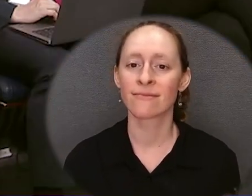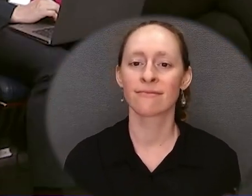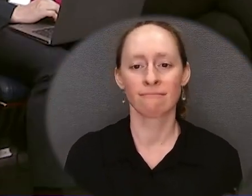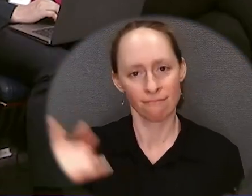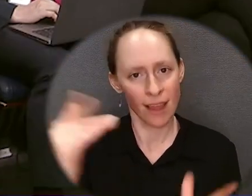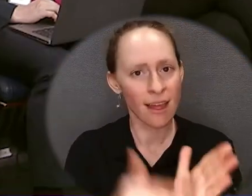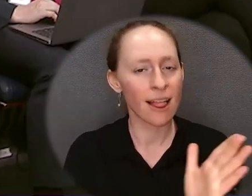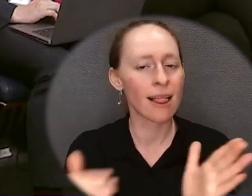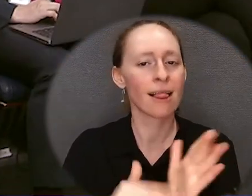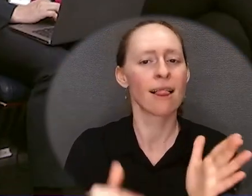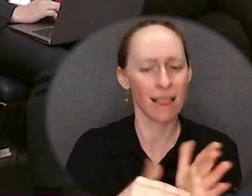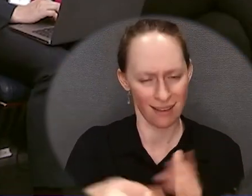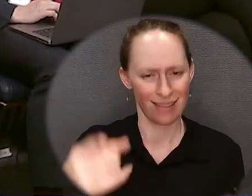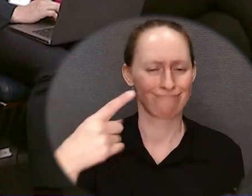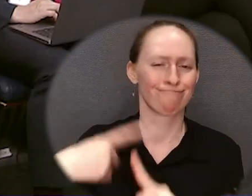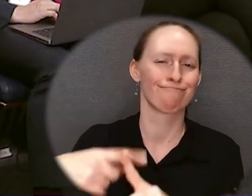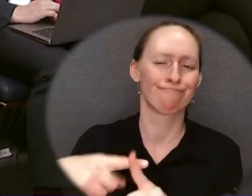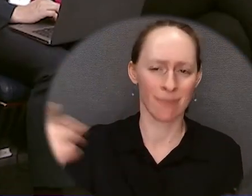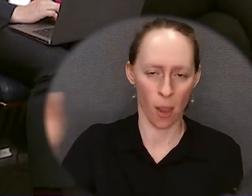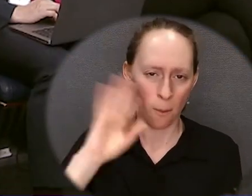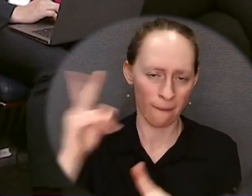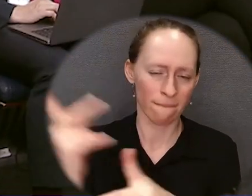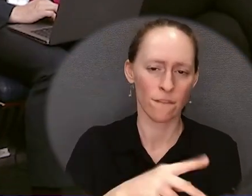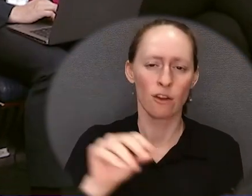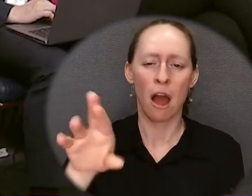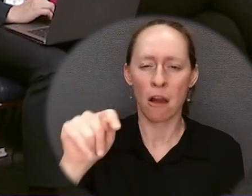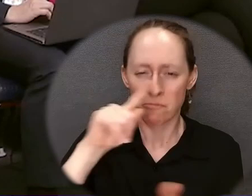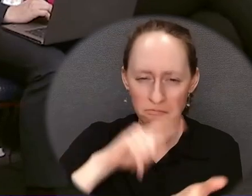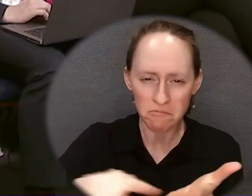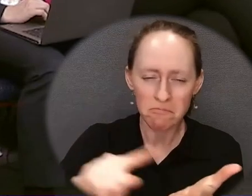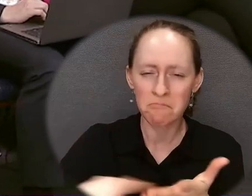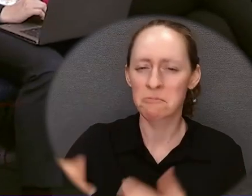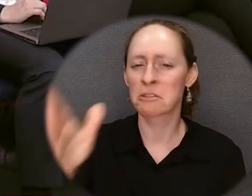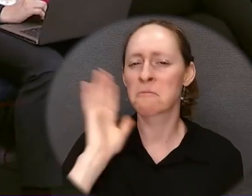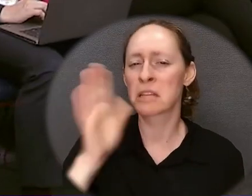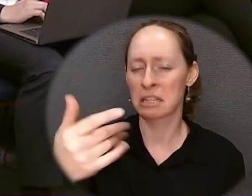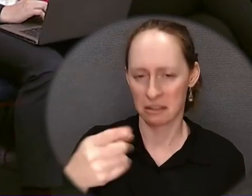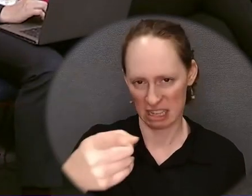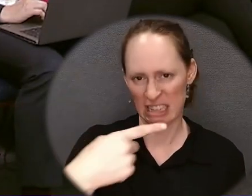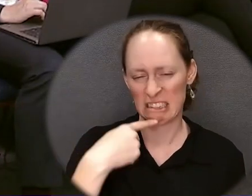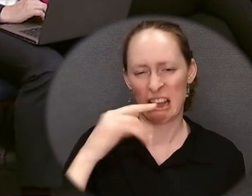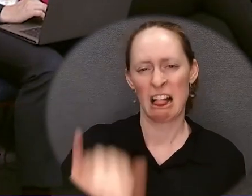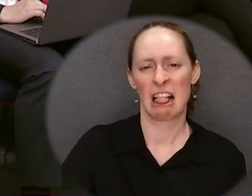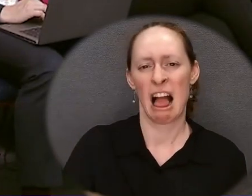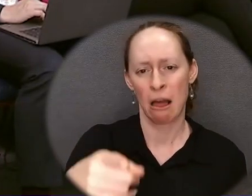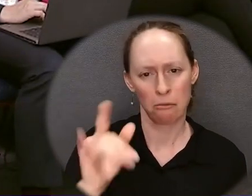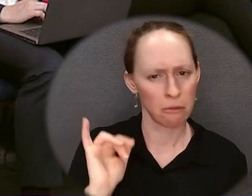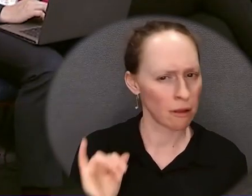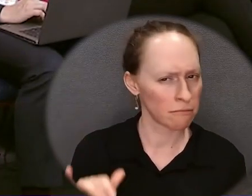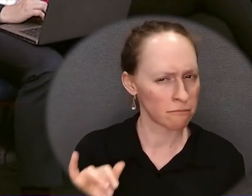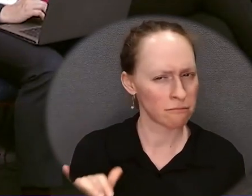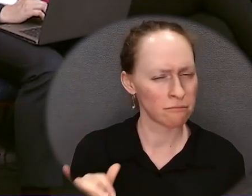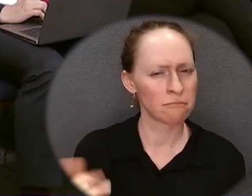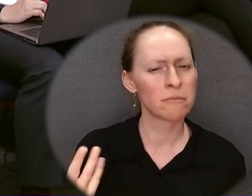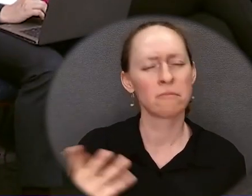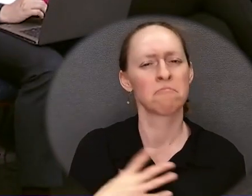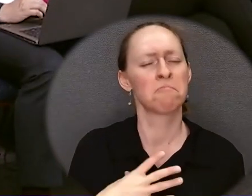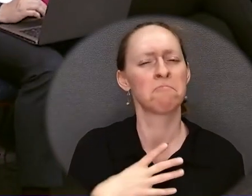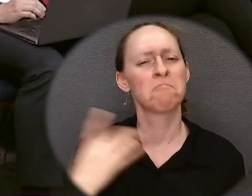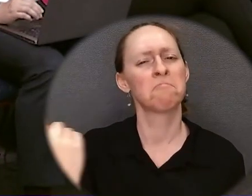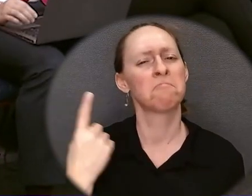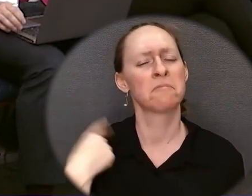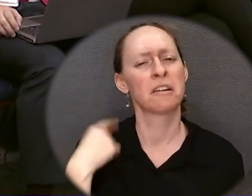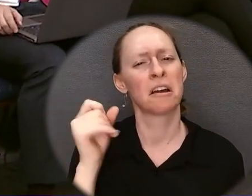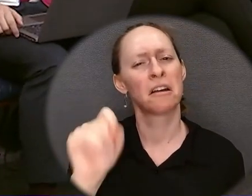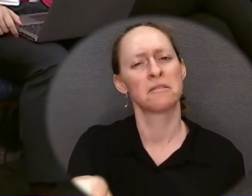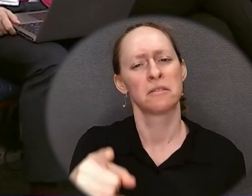investigation and to the White House's confidence that they will get to the bottom of it, I'm wondering if you could be a bit clearer about what exactly the scope and mission of the investigation